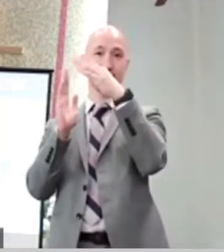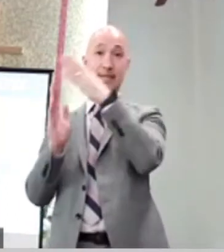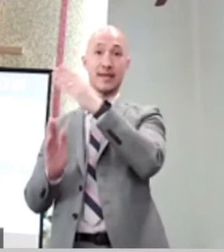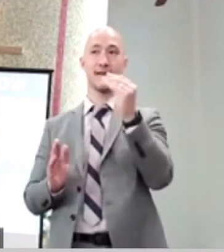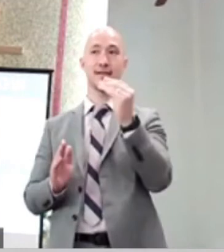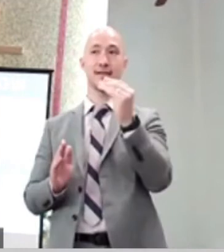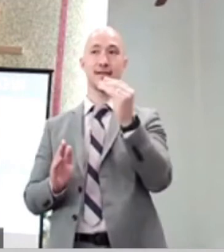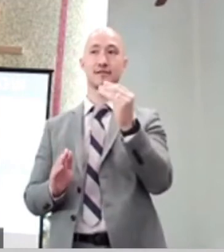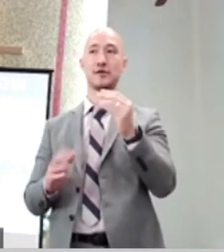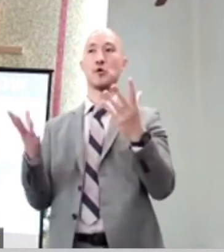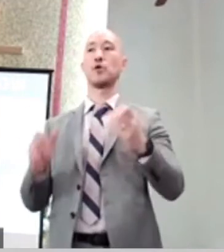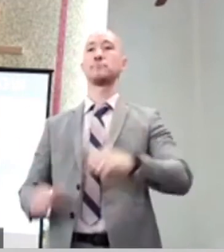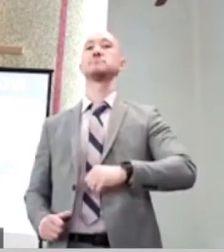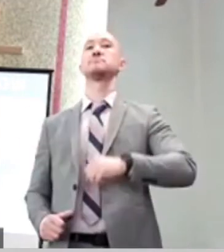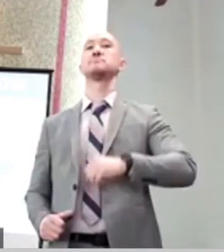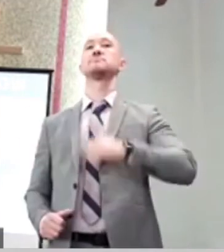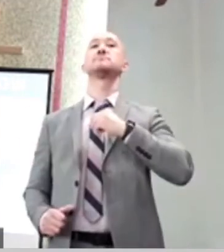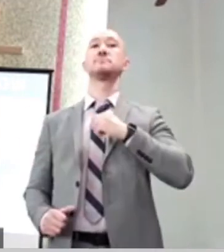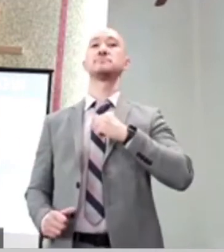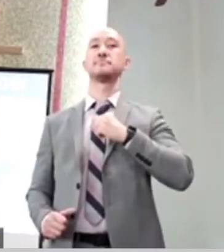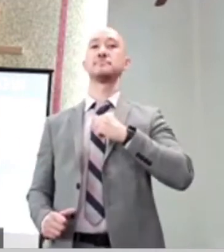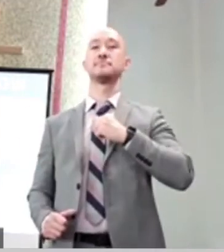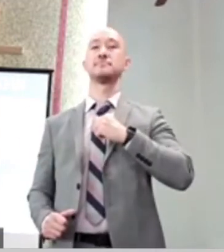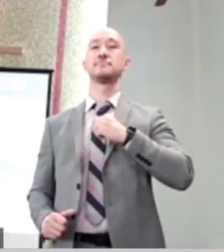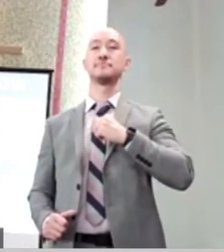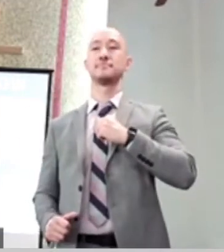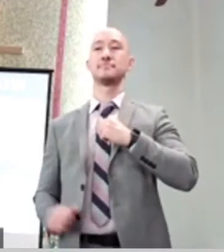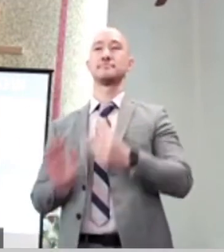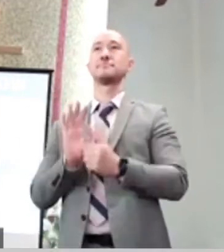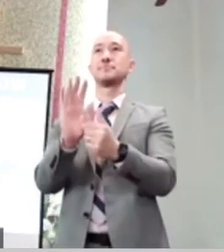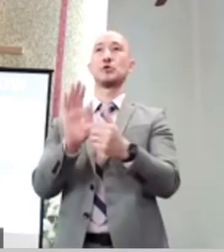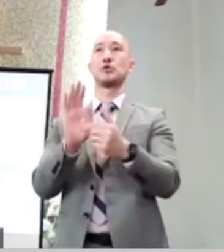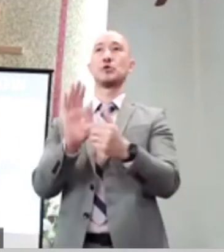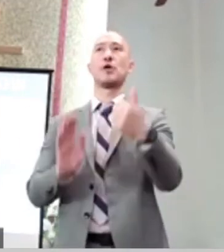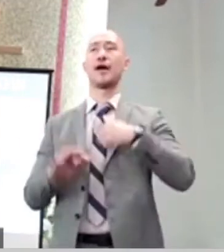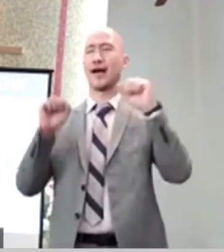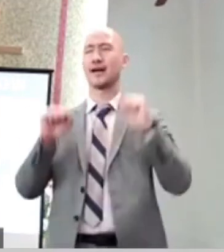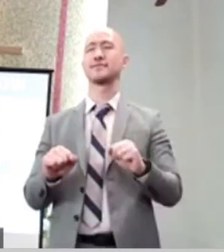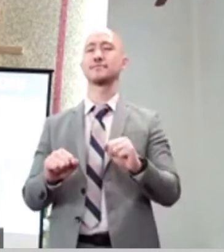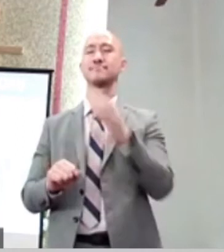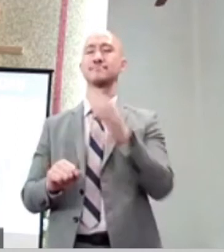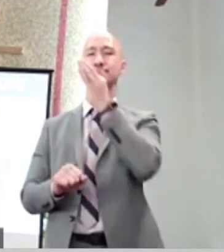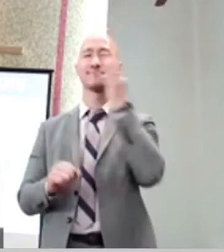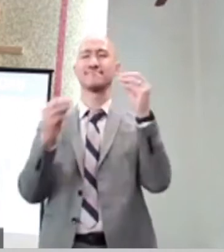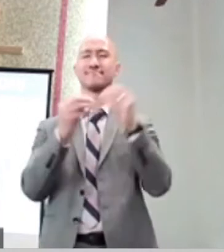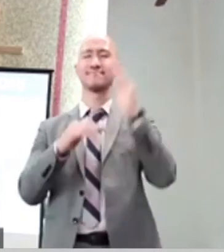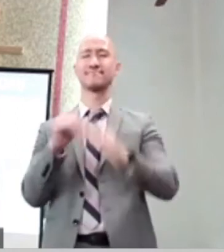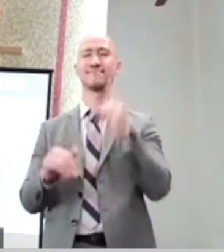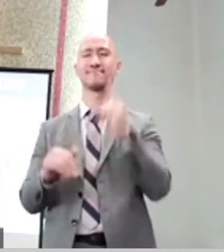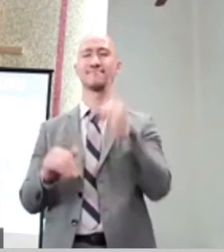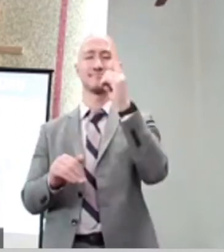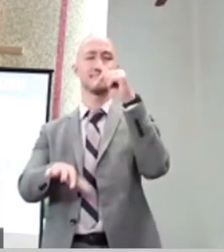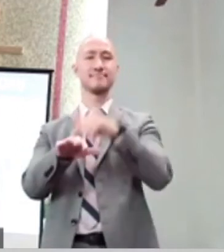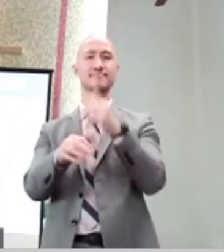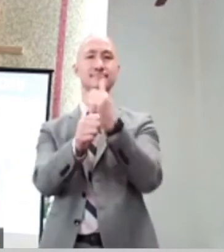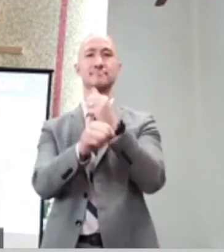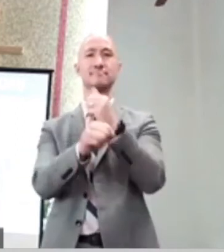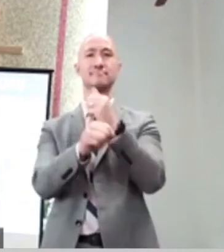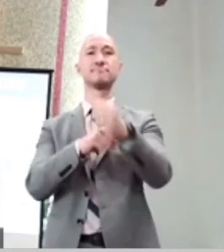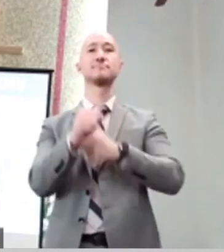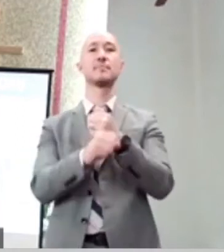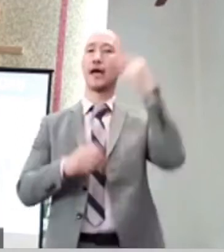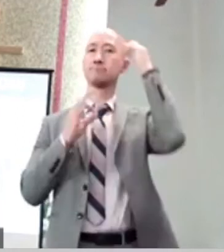Who was more religious? Who thought that they were more religious? Hey, I fast twice a week. You only fast once a year. I'm more serious